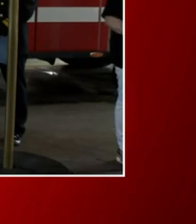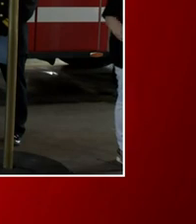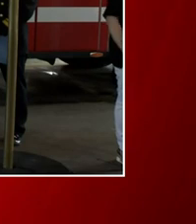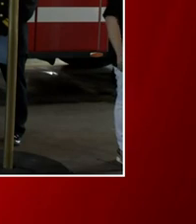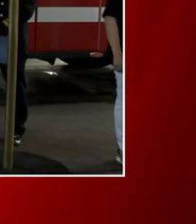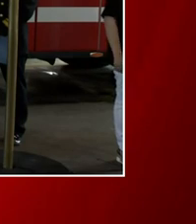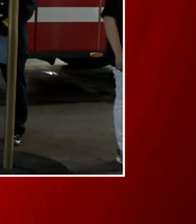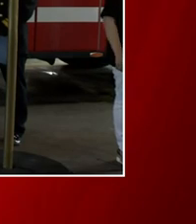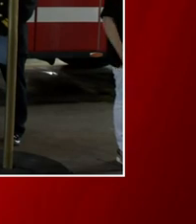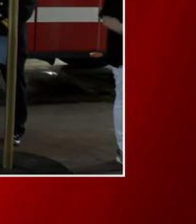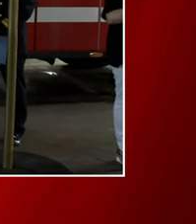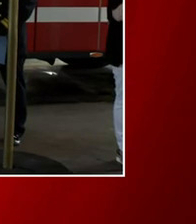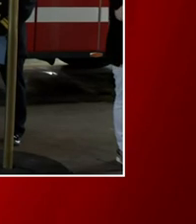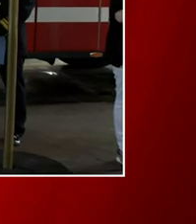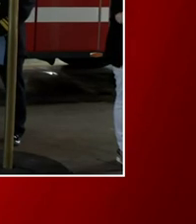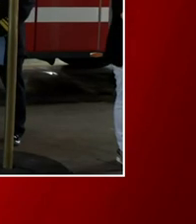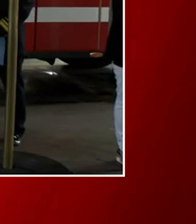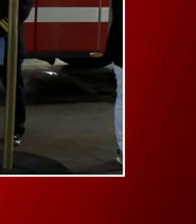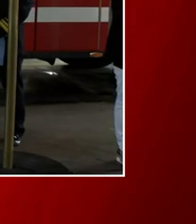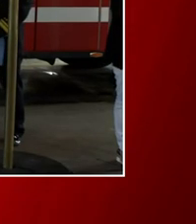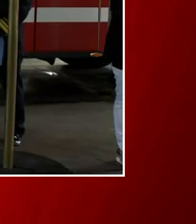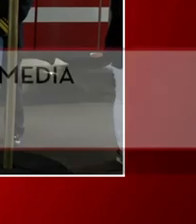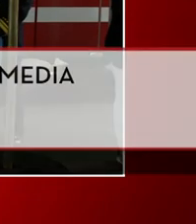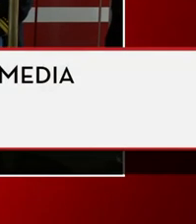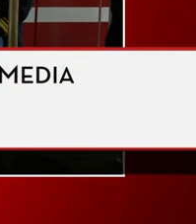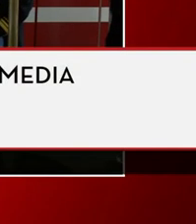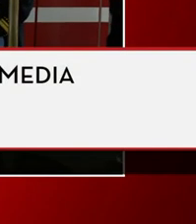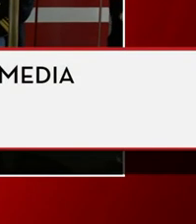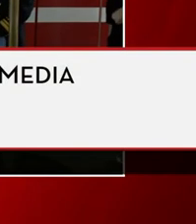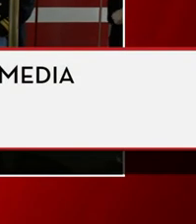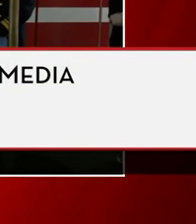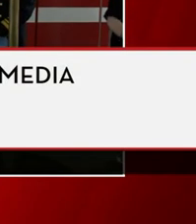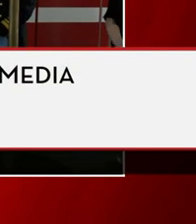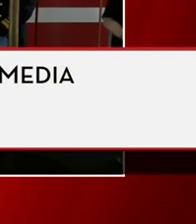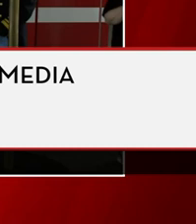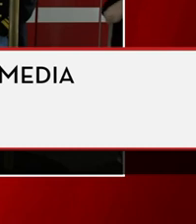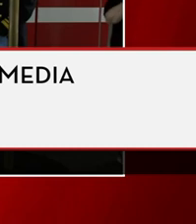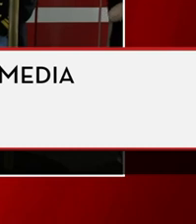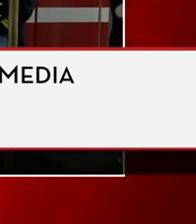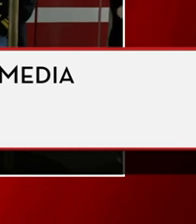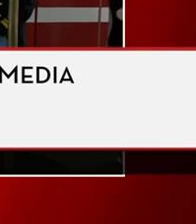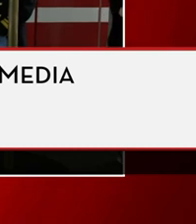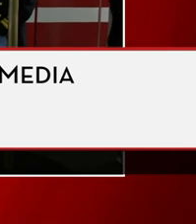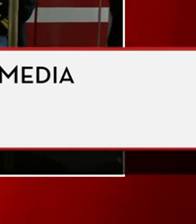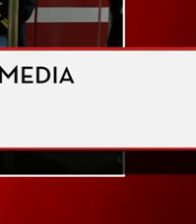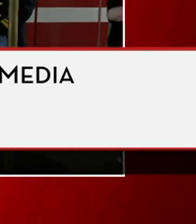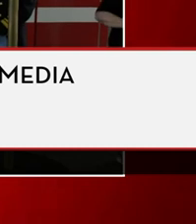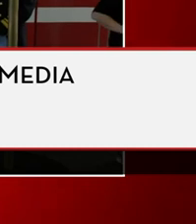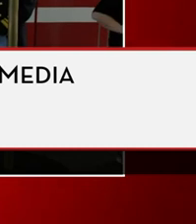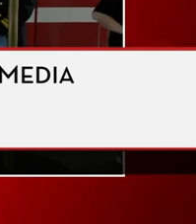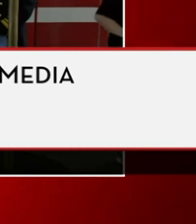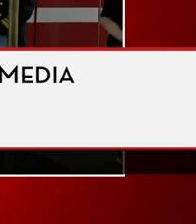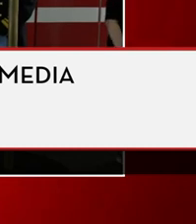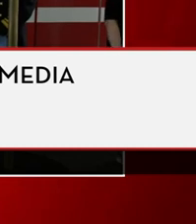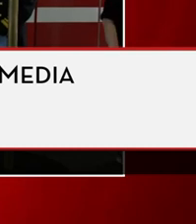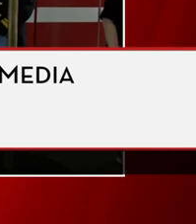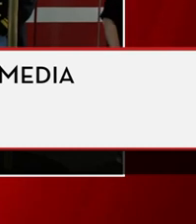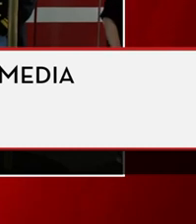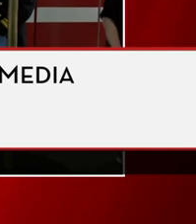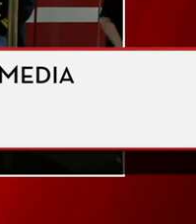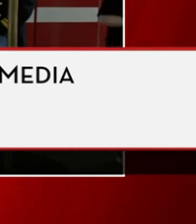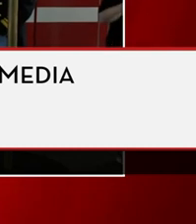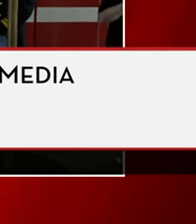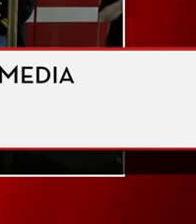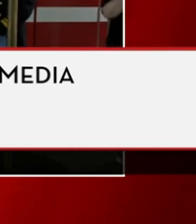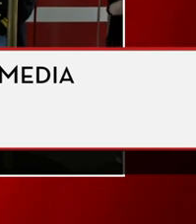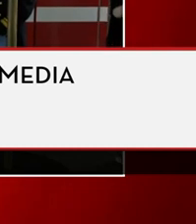Good morning, everybody. I'm Muriel Bowser. I am the mayor of Washington, D.C. I'm joined